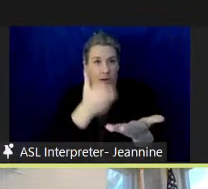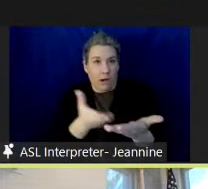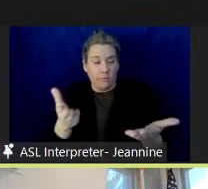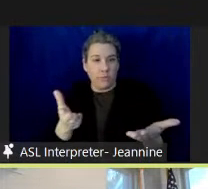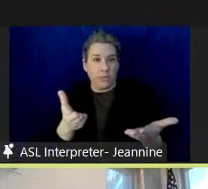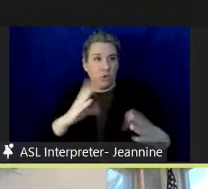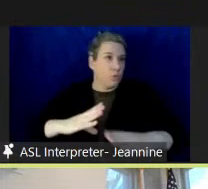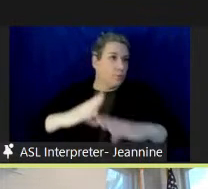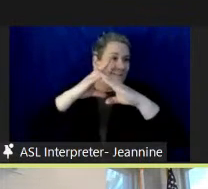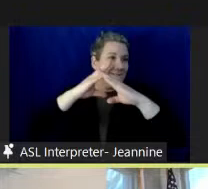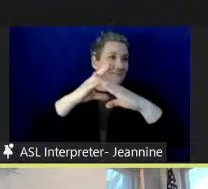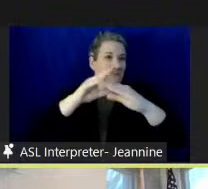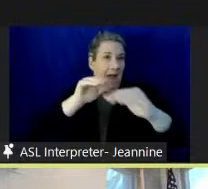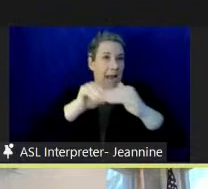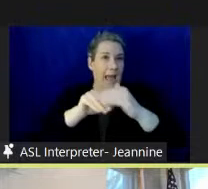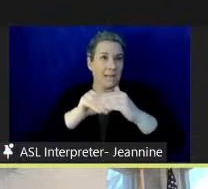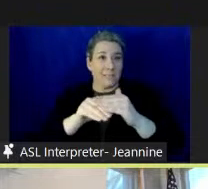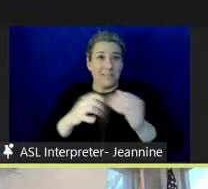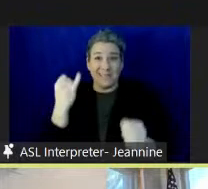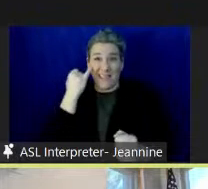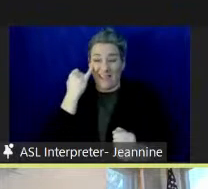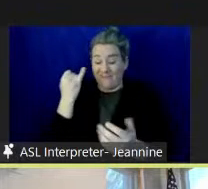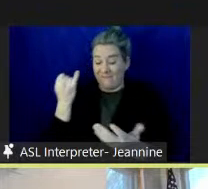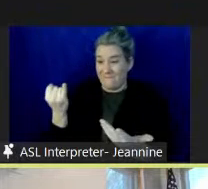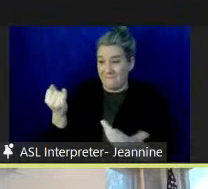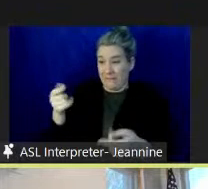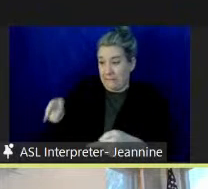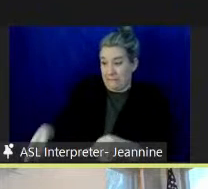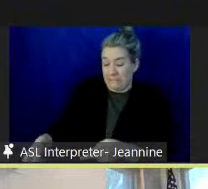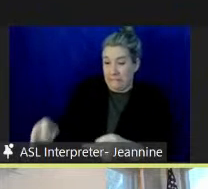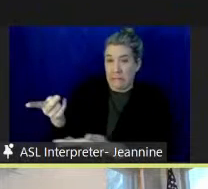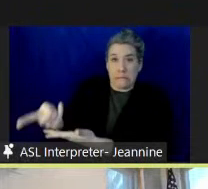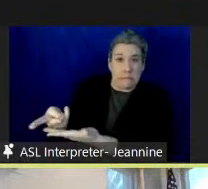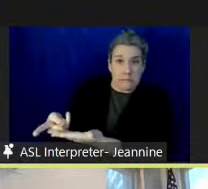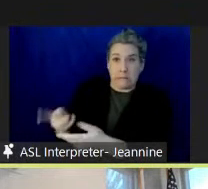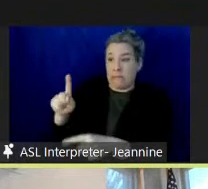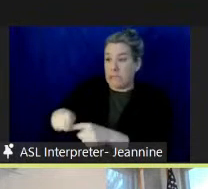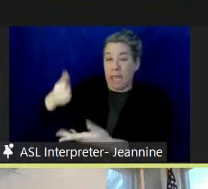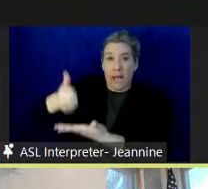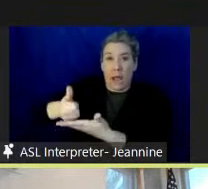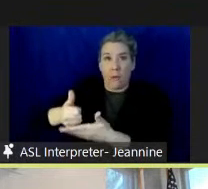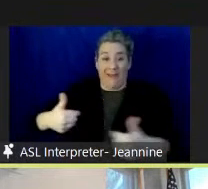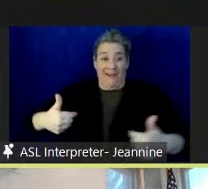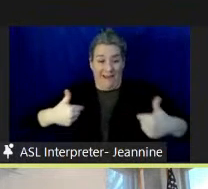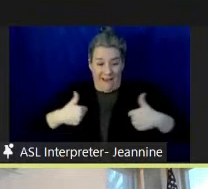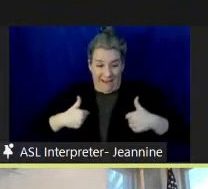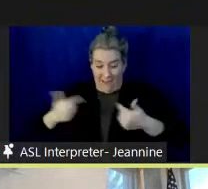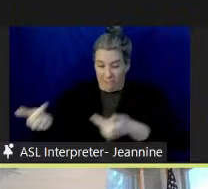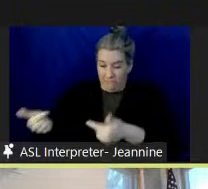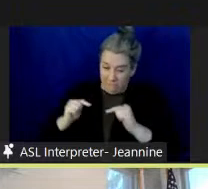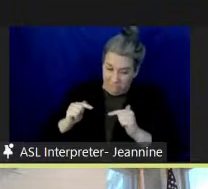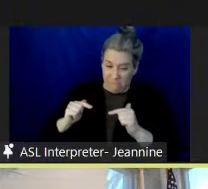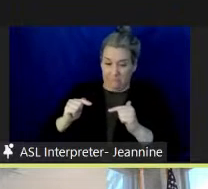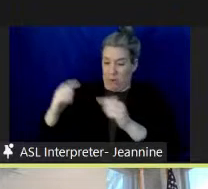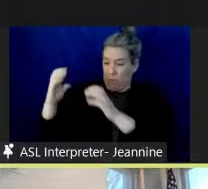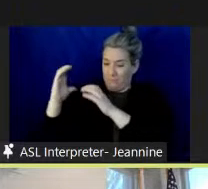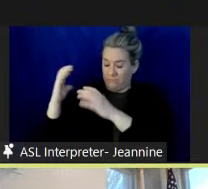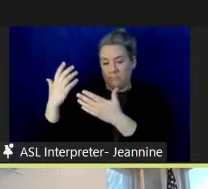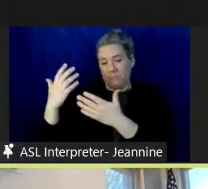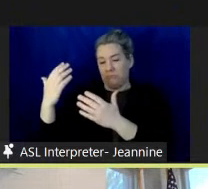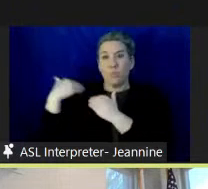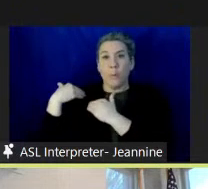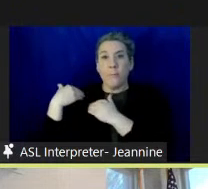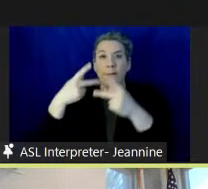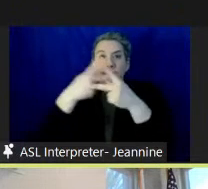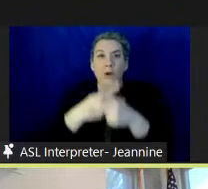unauthorized access is somehow incapacitated, I now have to figure out how this object functions in